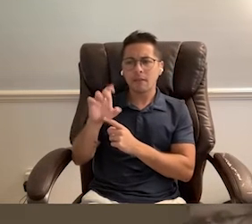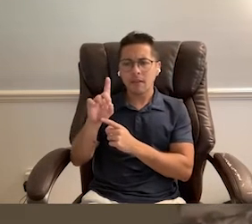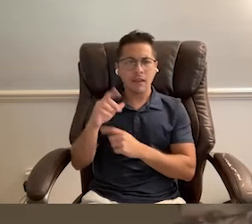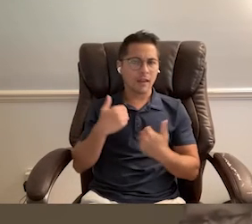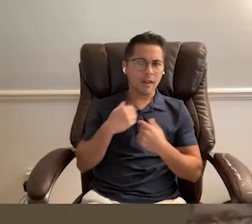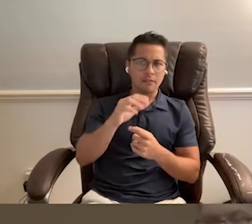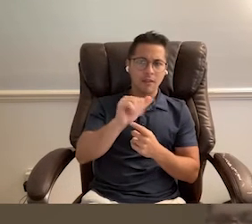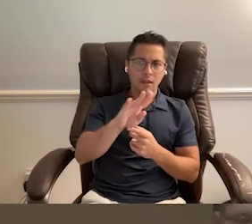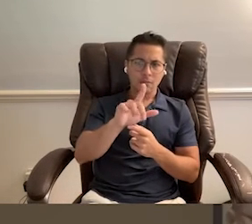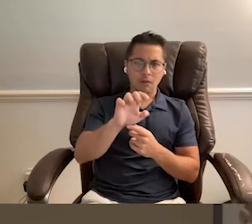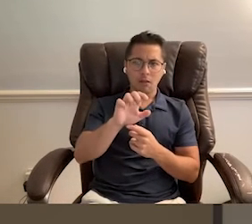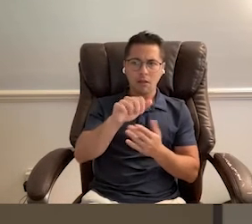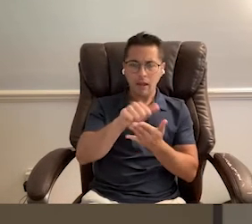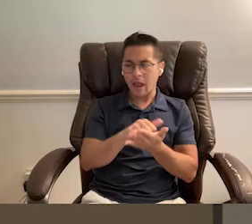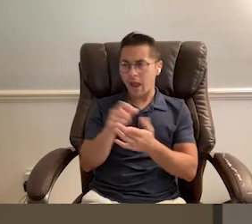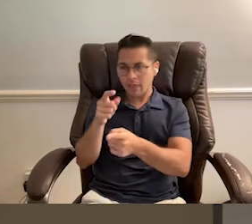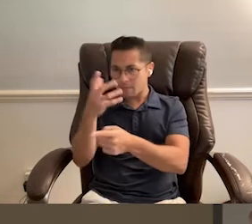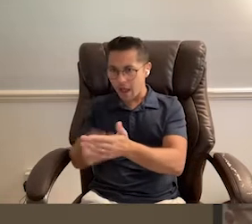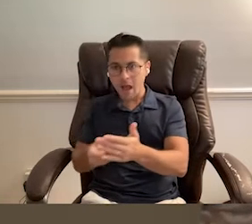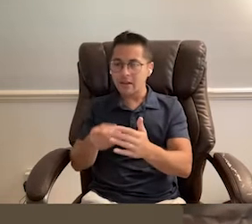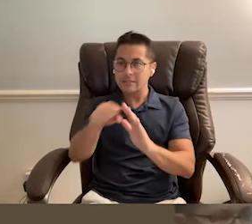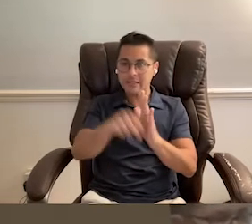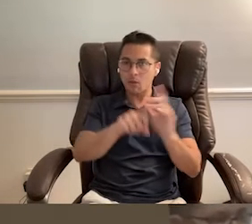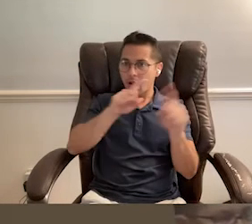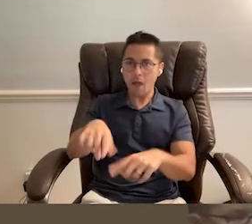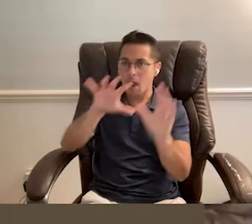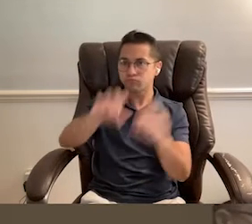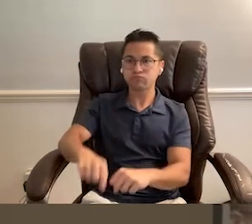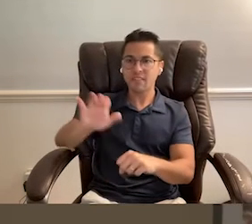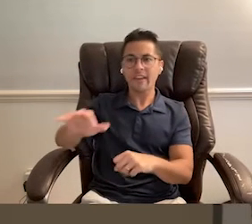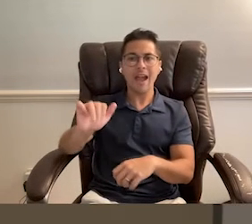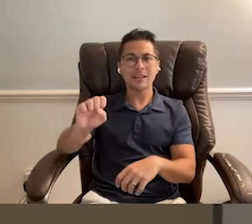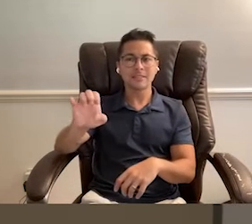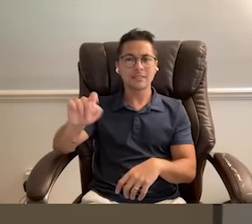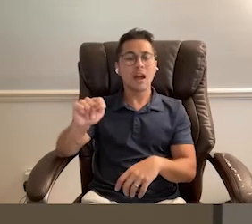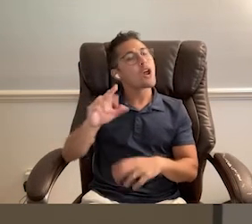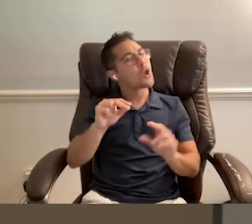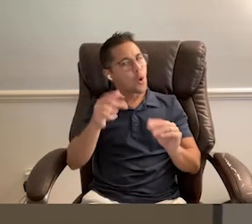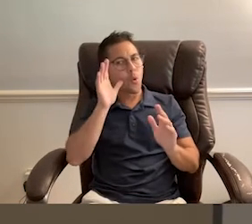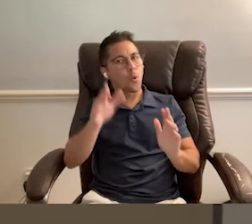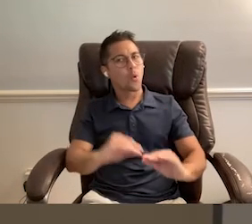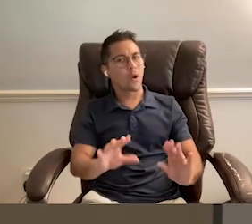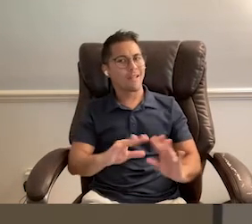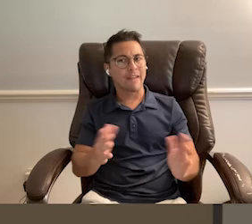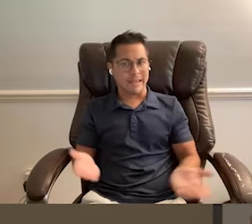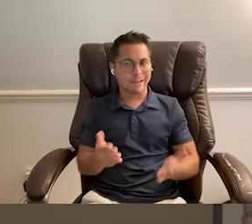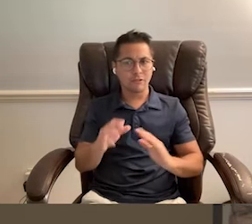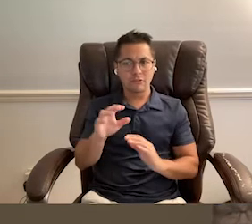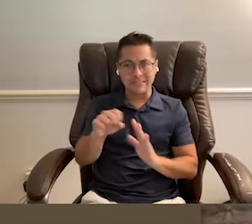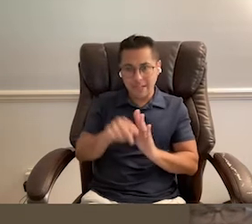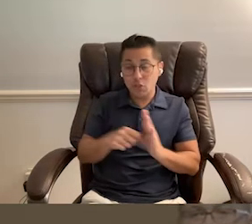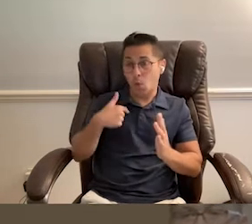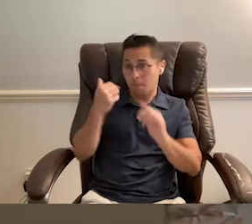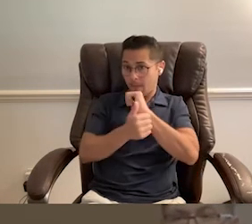going to come in and take all their ABLE funds. And so we wanted to clarify that here in the state, and so we passed legislation to say the